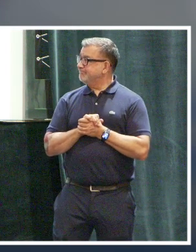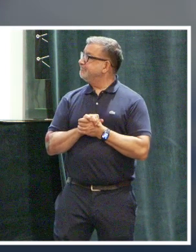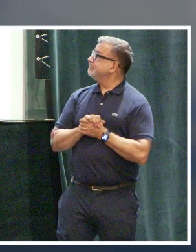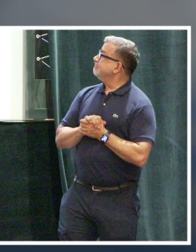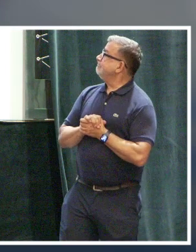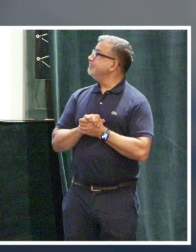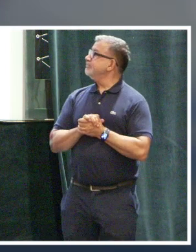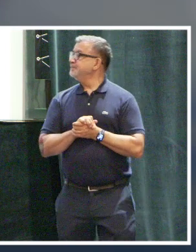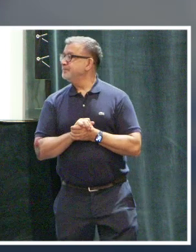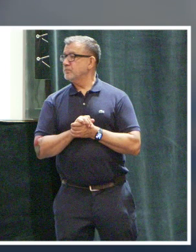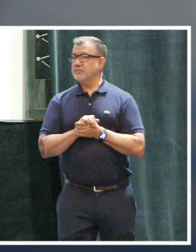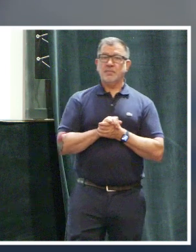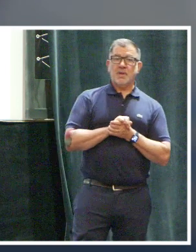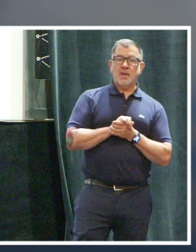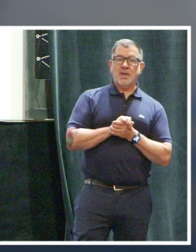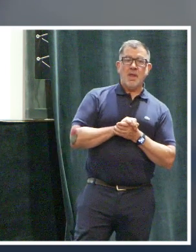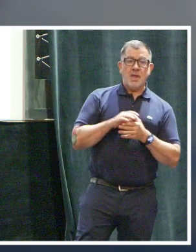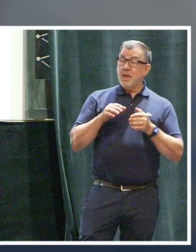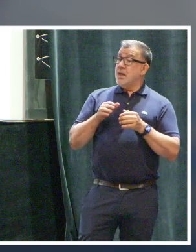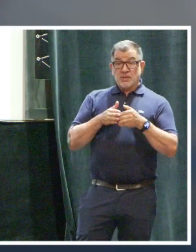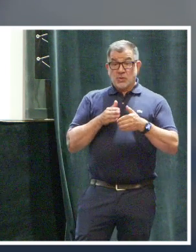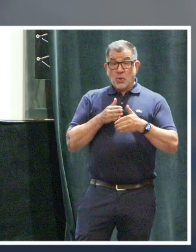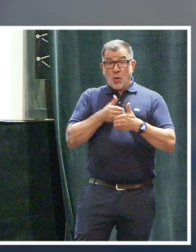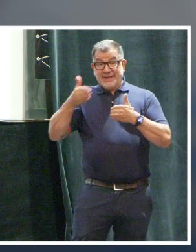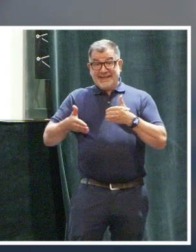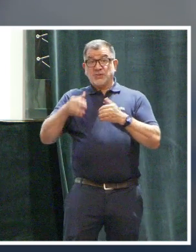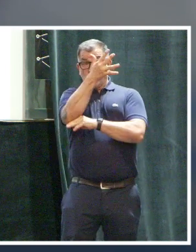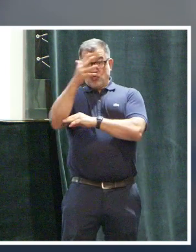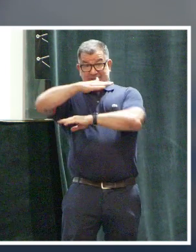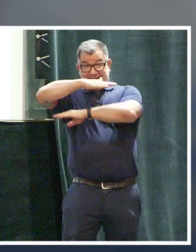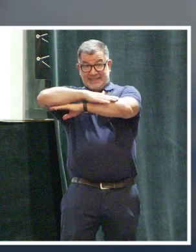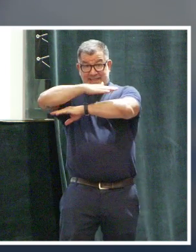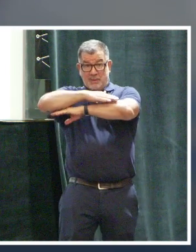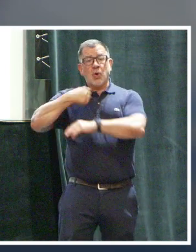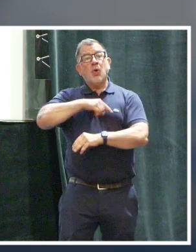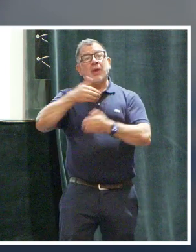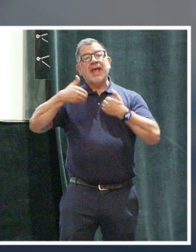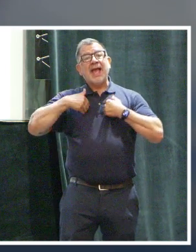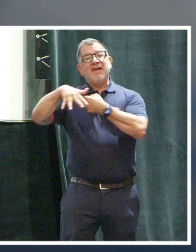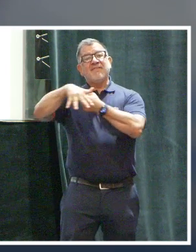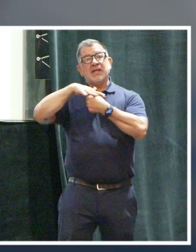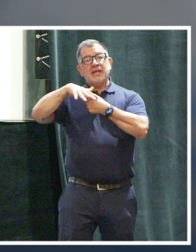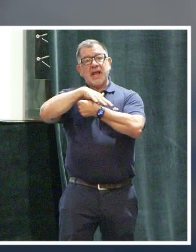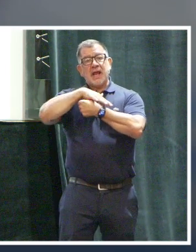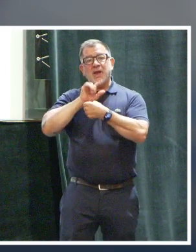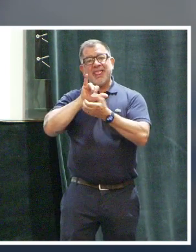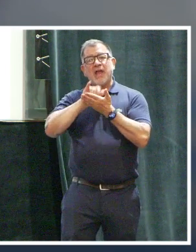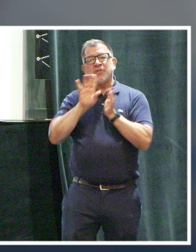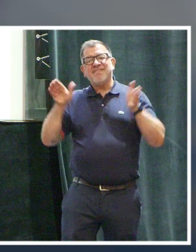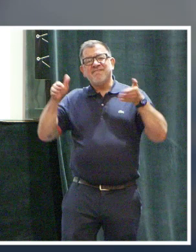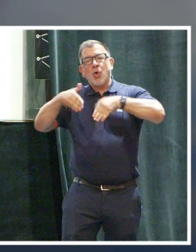Right next to the tree table, we also have an area that's focused on green